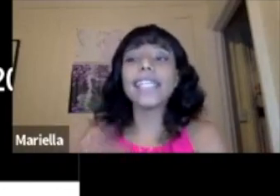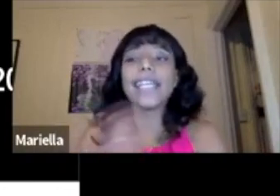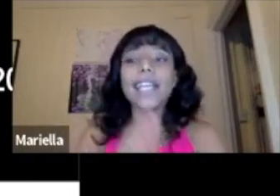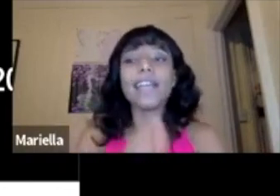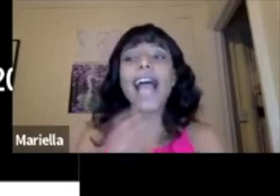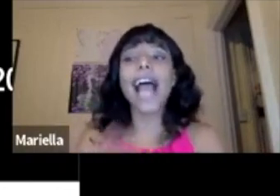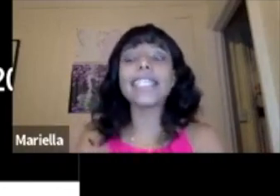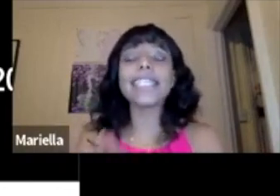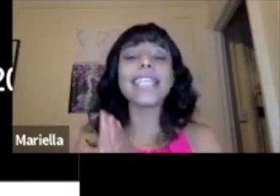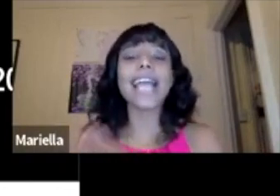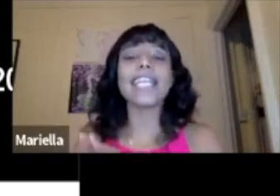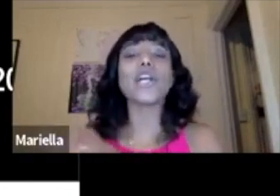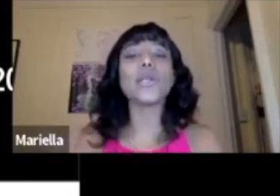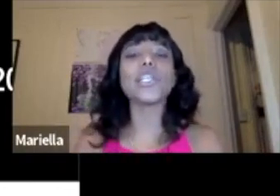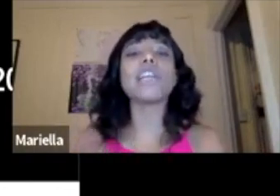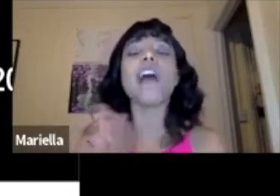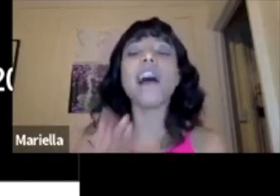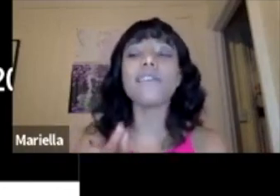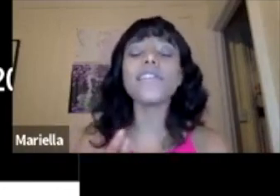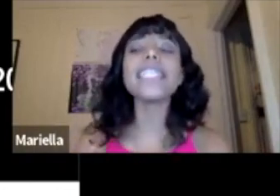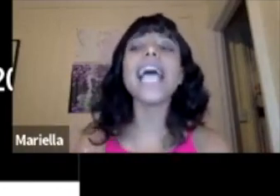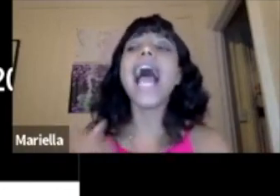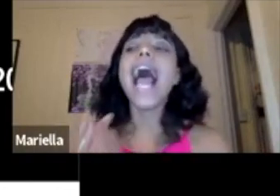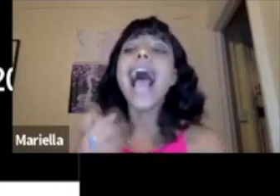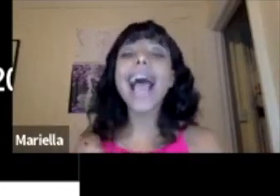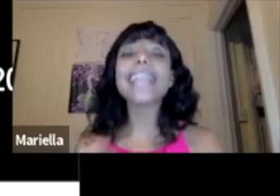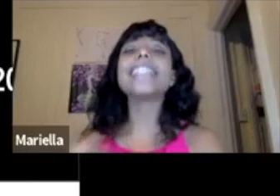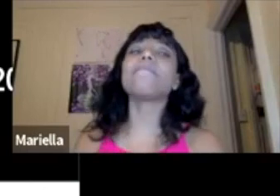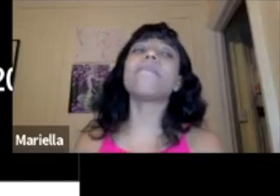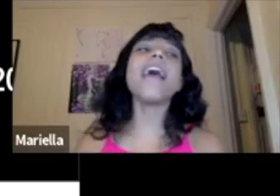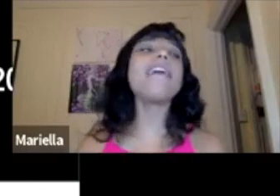AIC, Hearing Access and Inclusion Conference